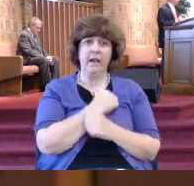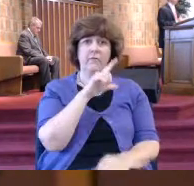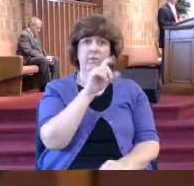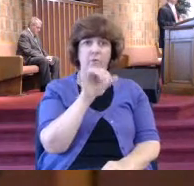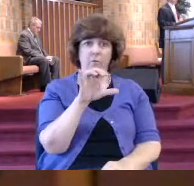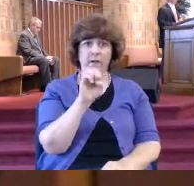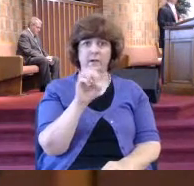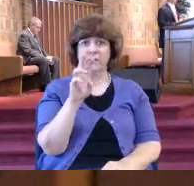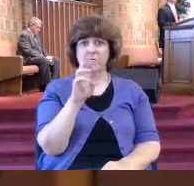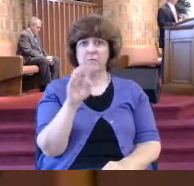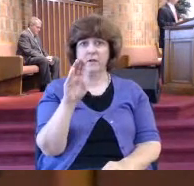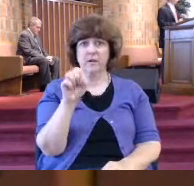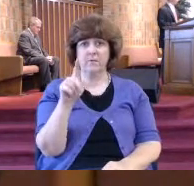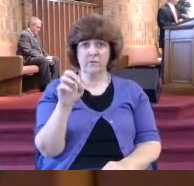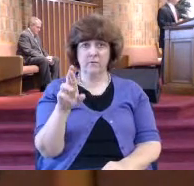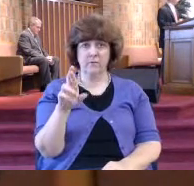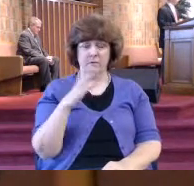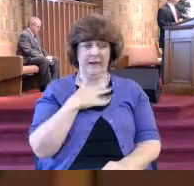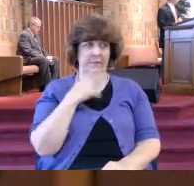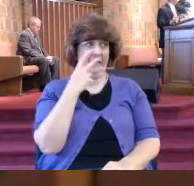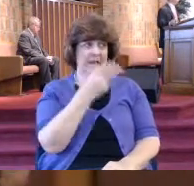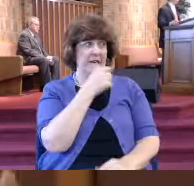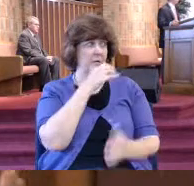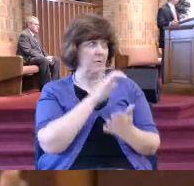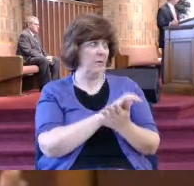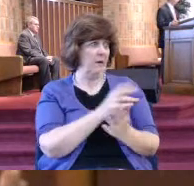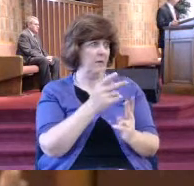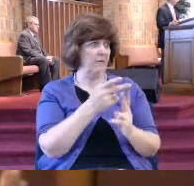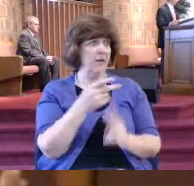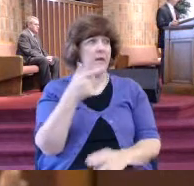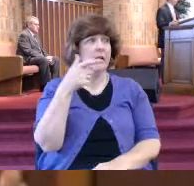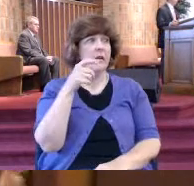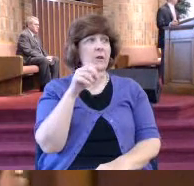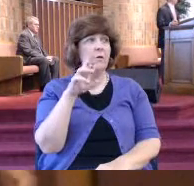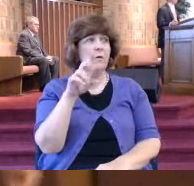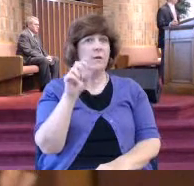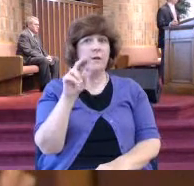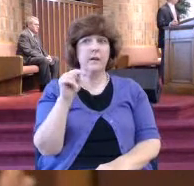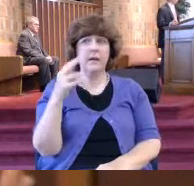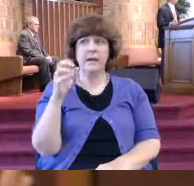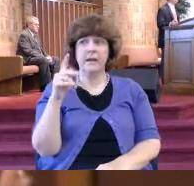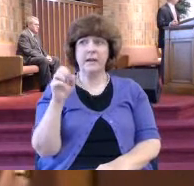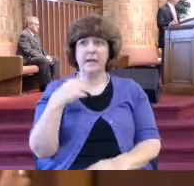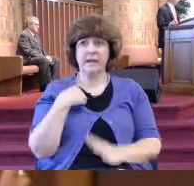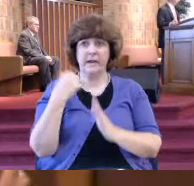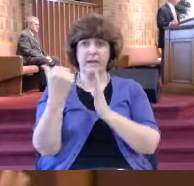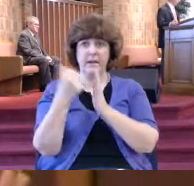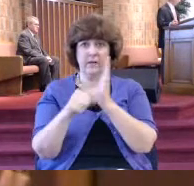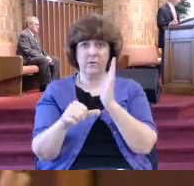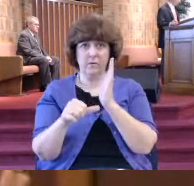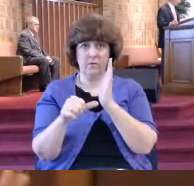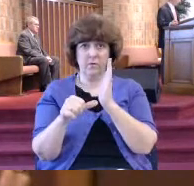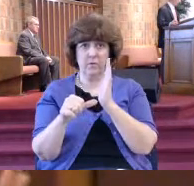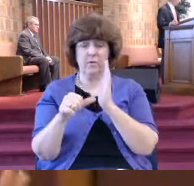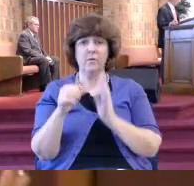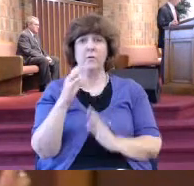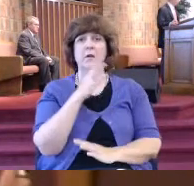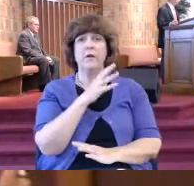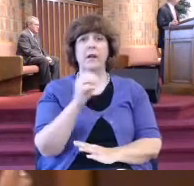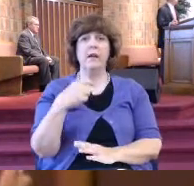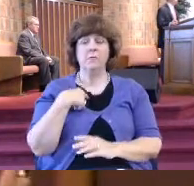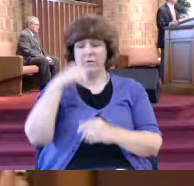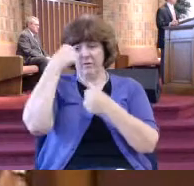both of them. Gordon Hicks is continuing to recover from surgery that he had. He is home and just still sore, so continue to remember